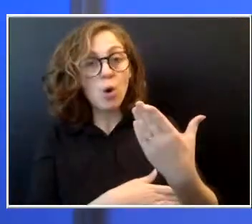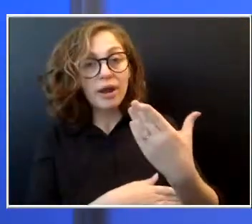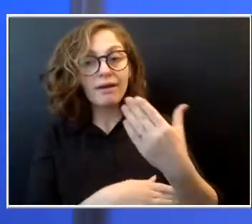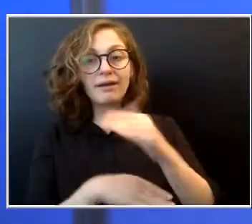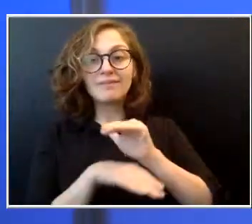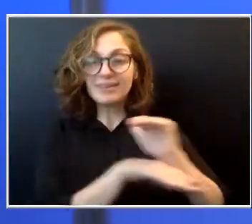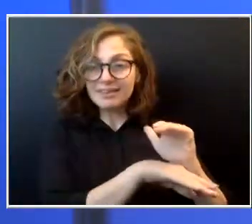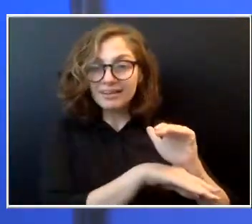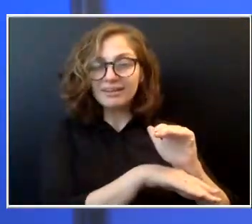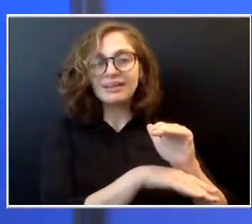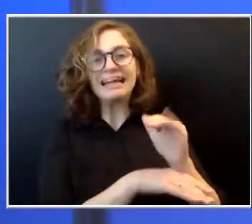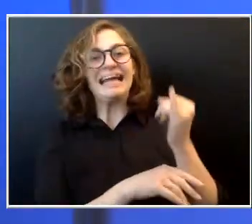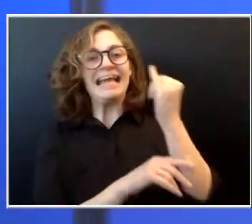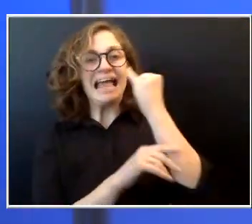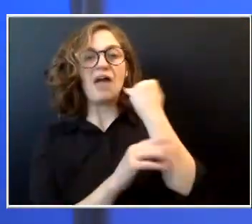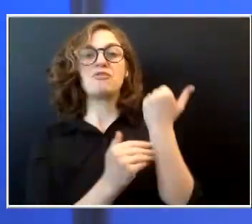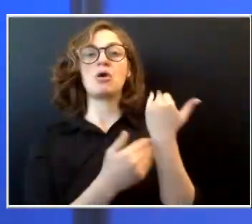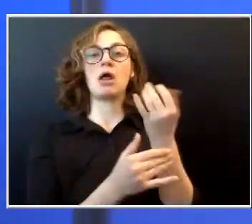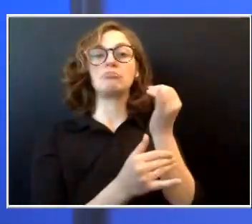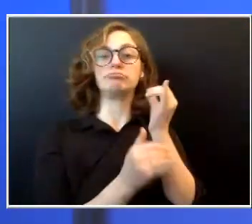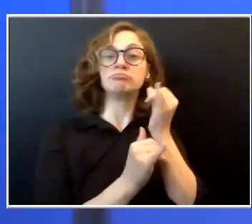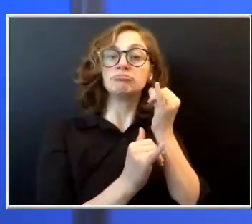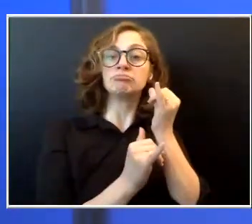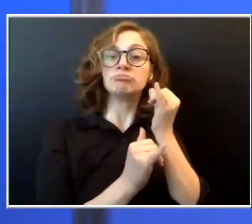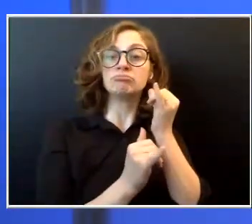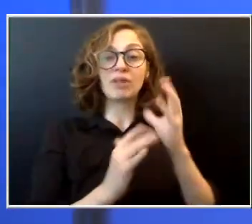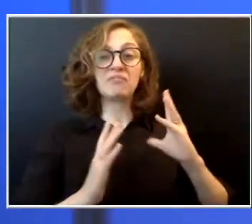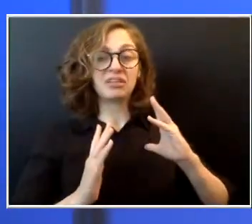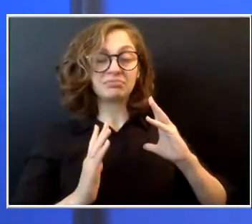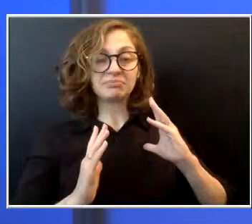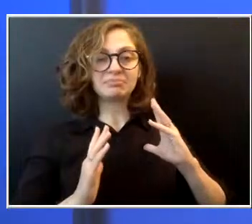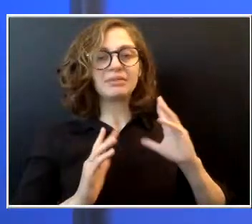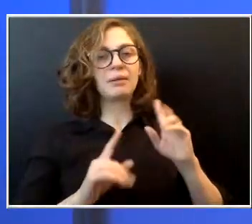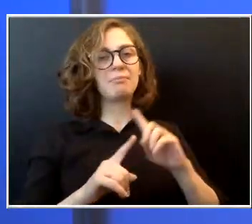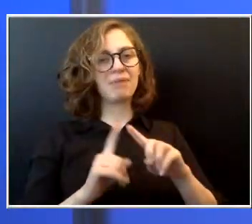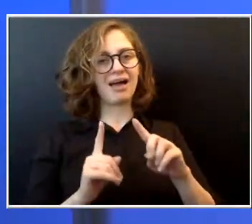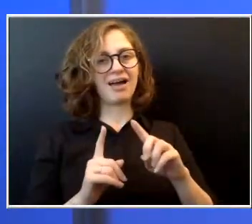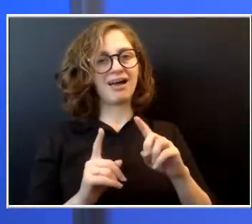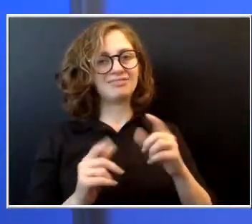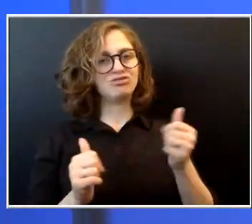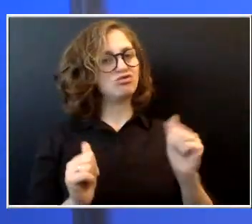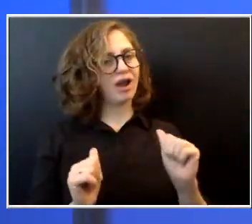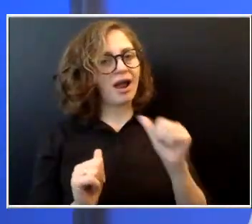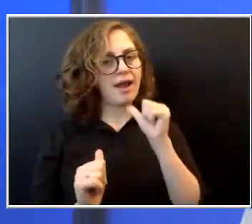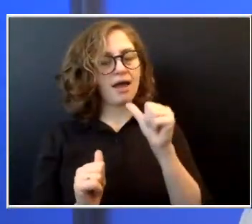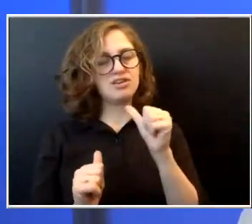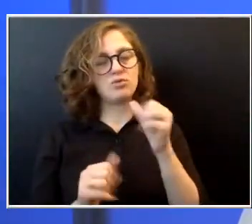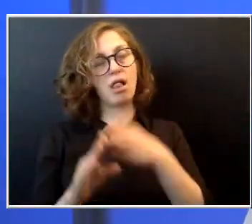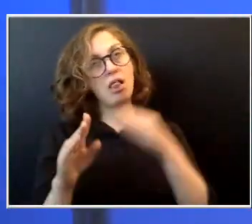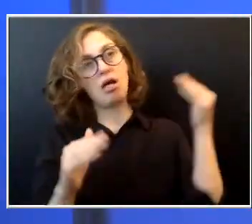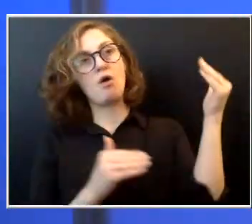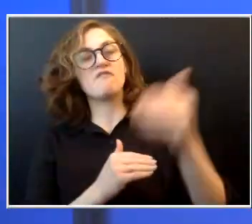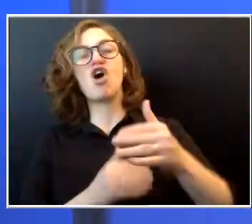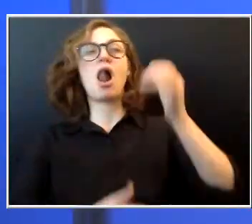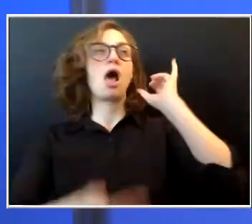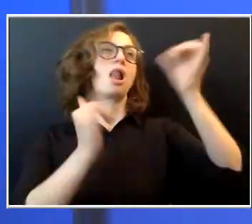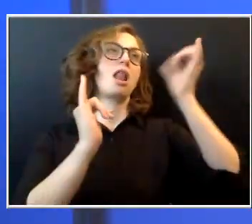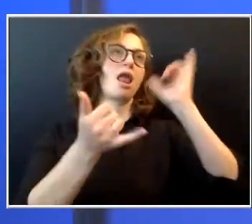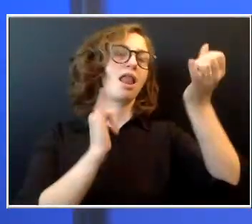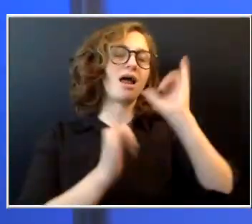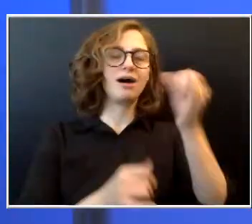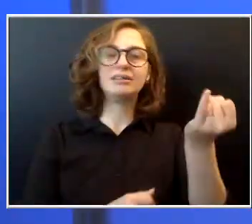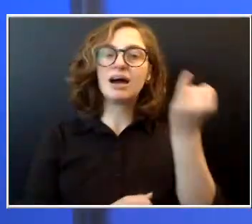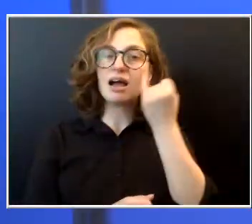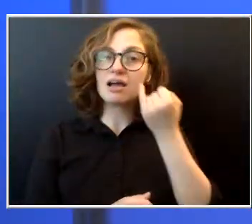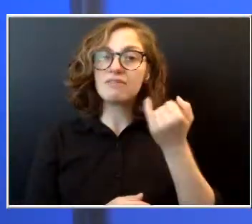have some beverages, nothing wrong with that, but just please try to do so in moderation. If you have chest pain, if you're having any issues, you know, we're here.